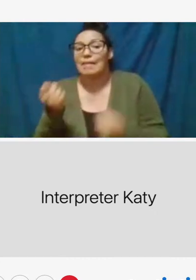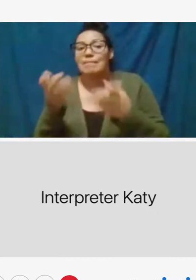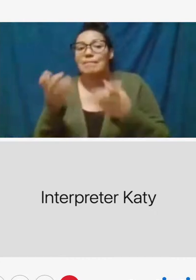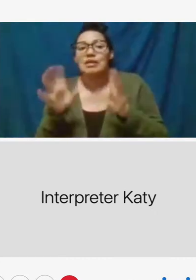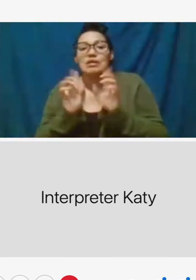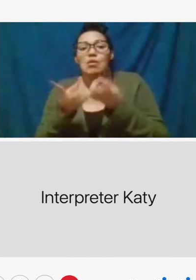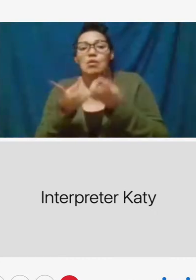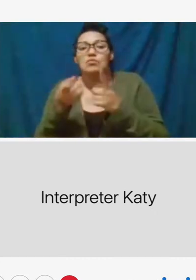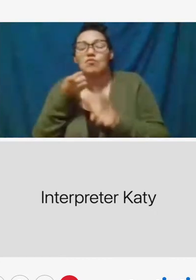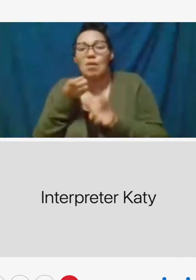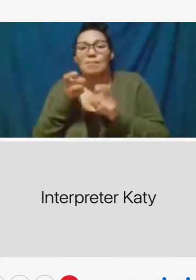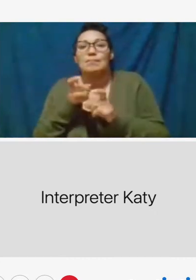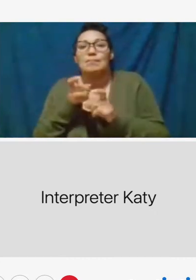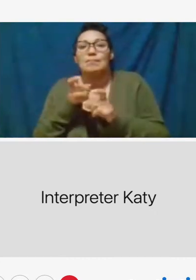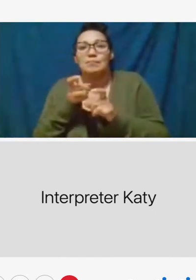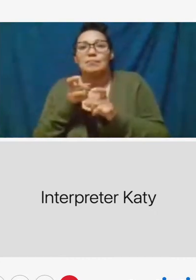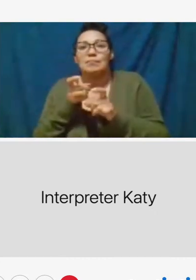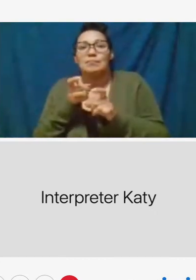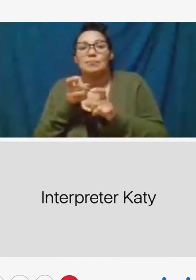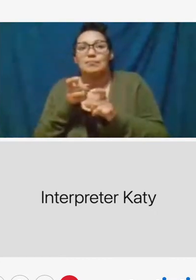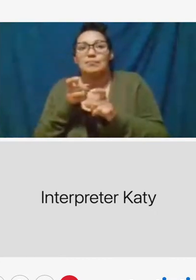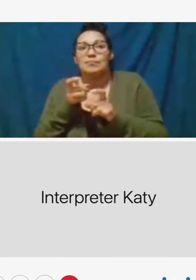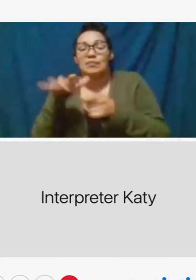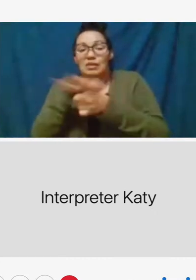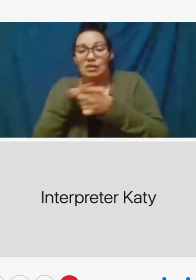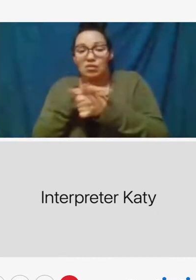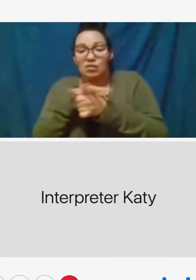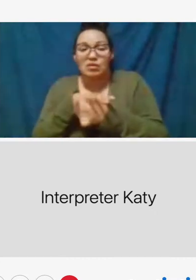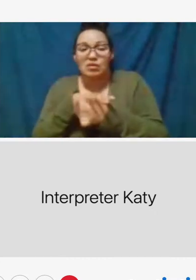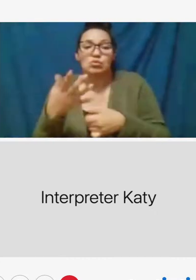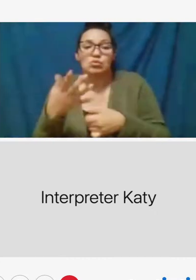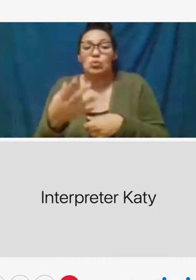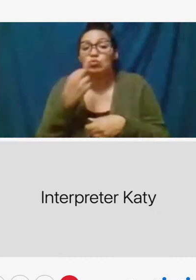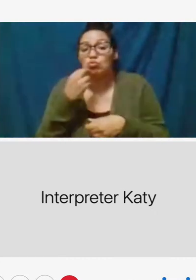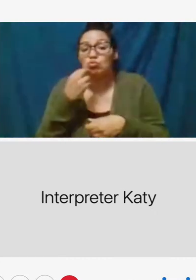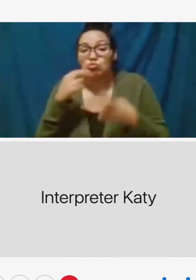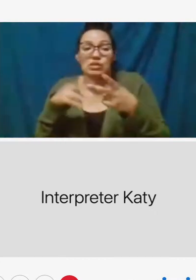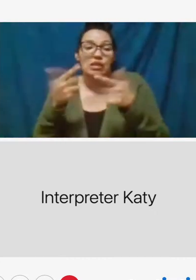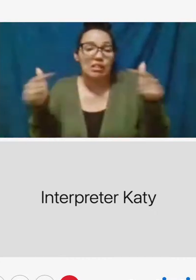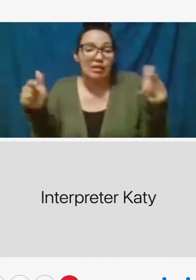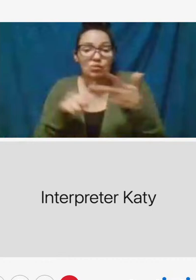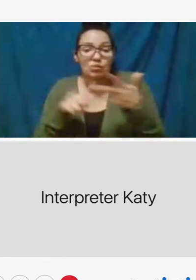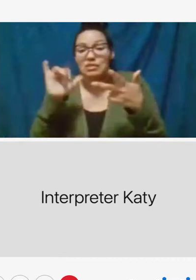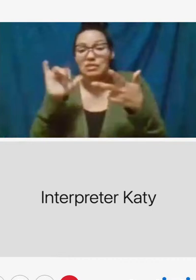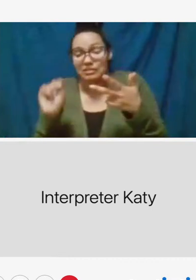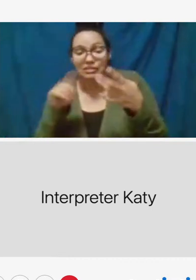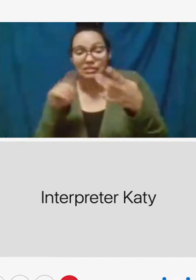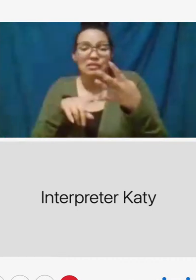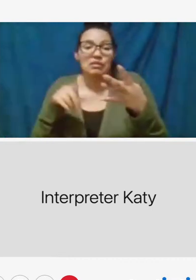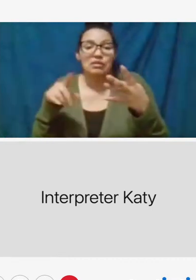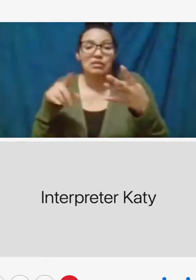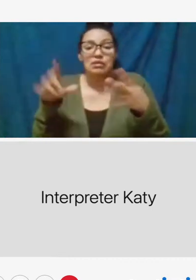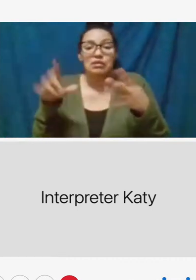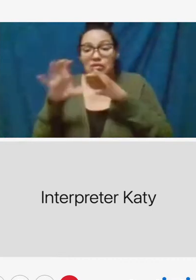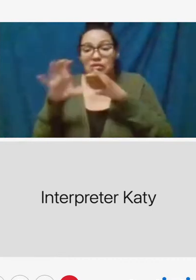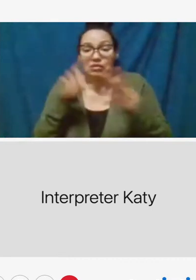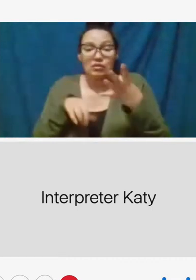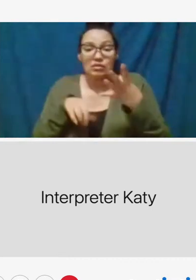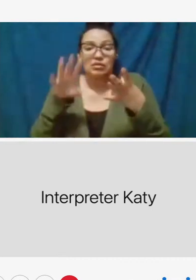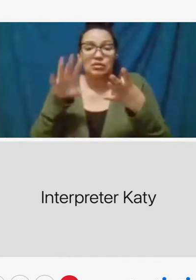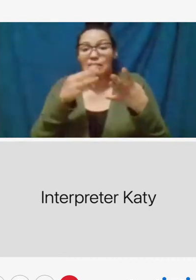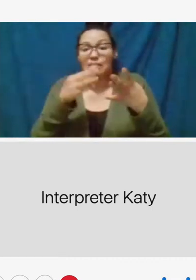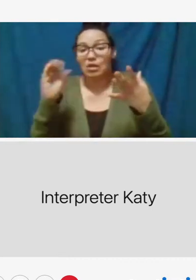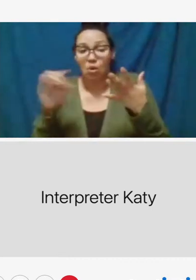transportation nutrition services language support it M um ed services pretty much it's